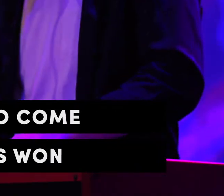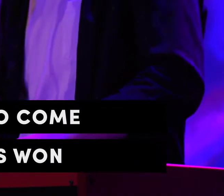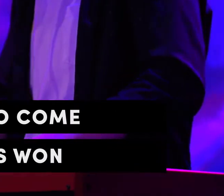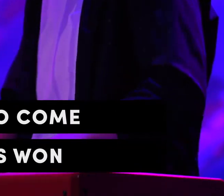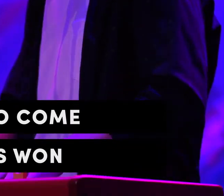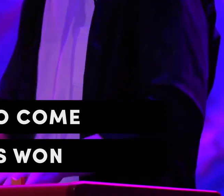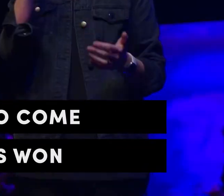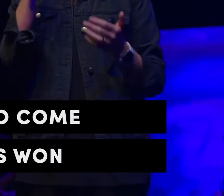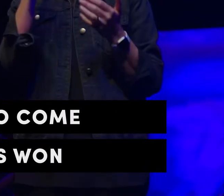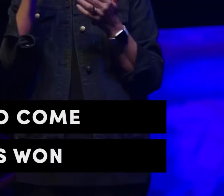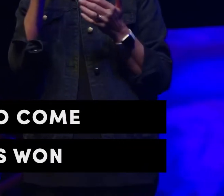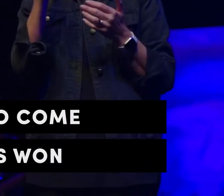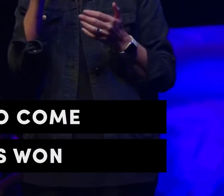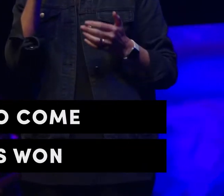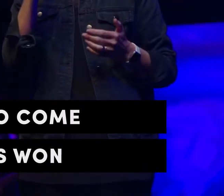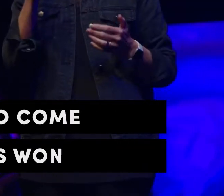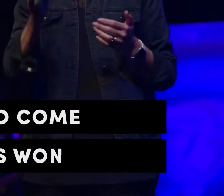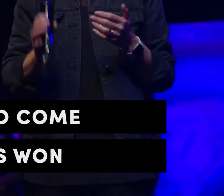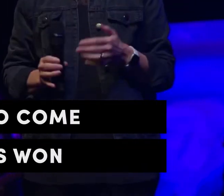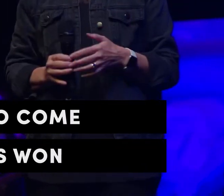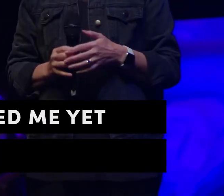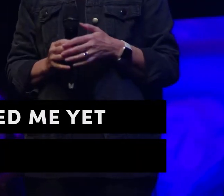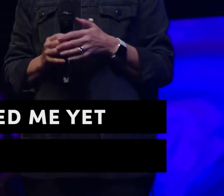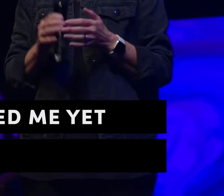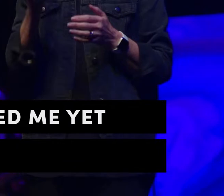knowing the battle's won.